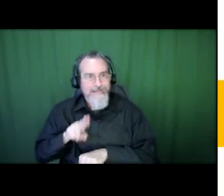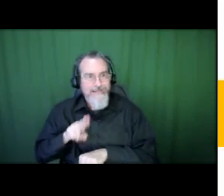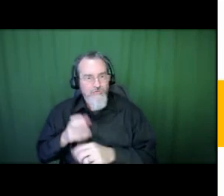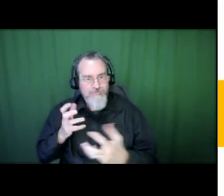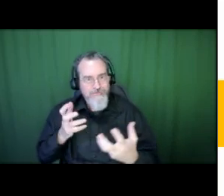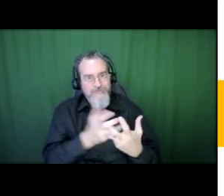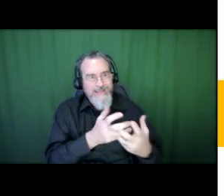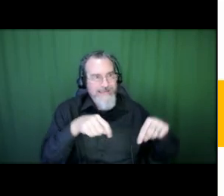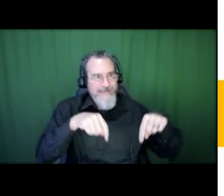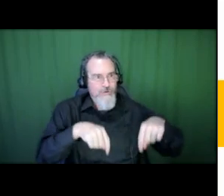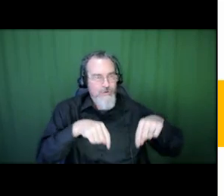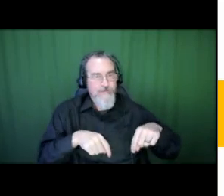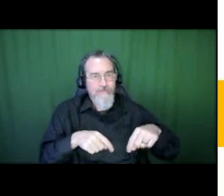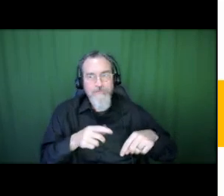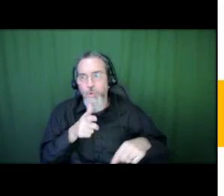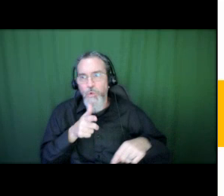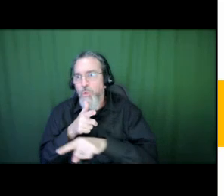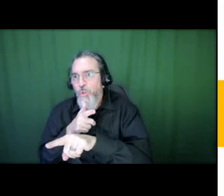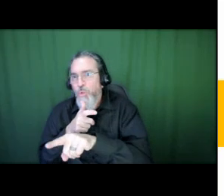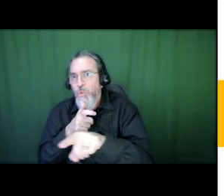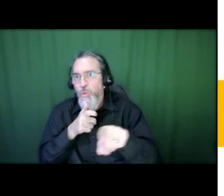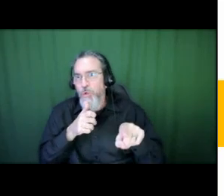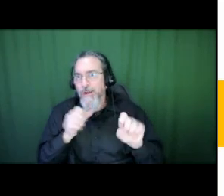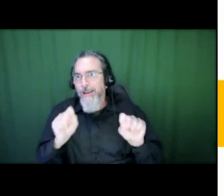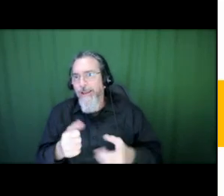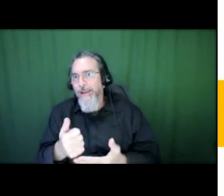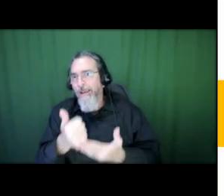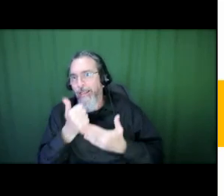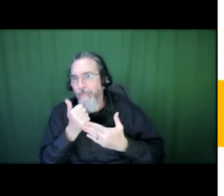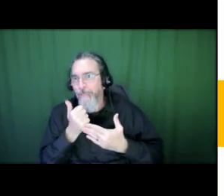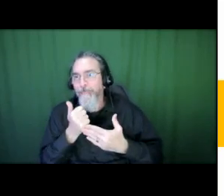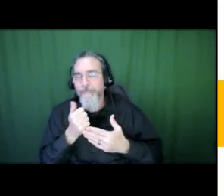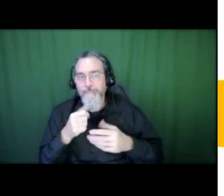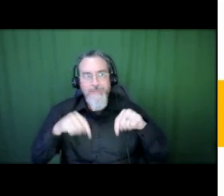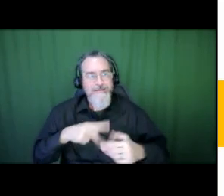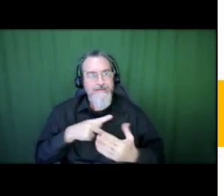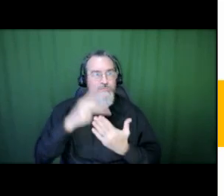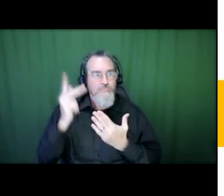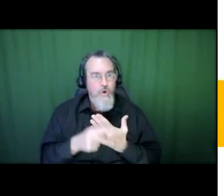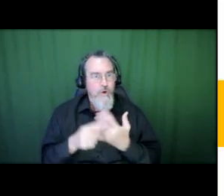in partners that will bring this lens to the program. We have a wonderful group